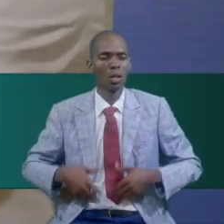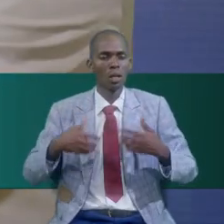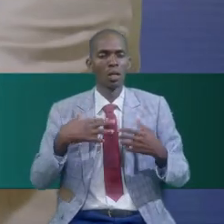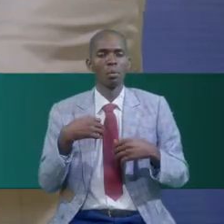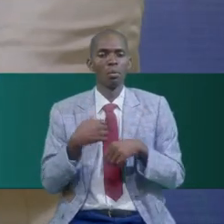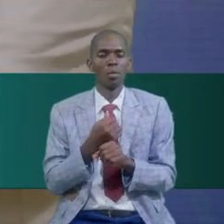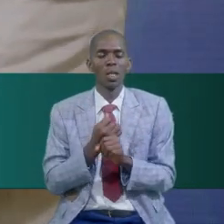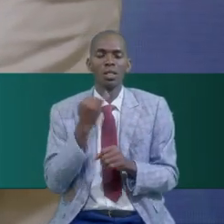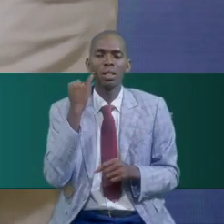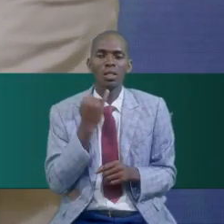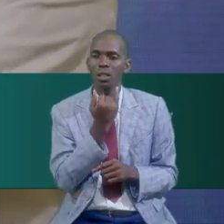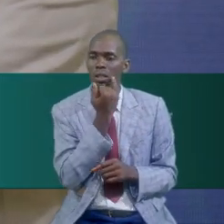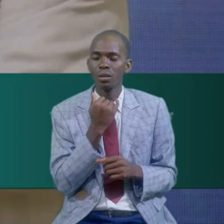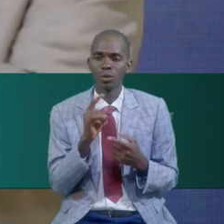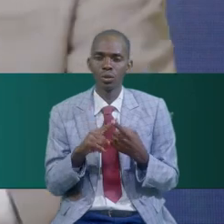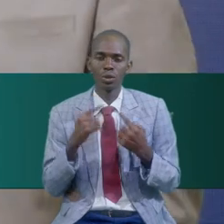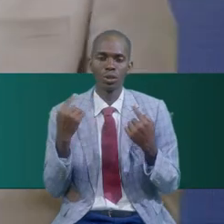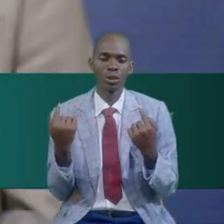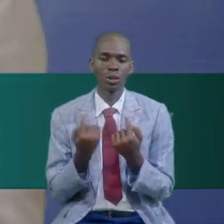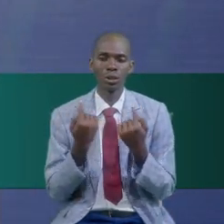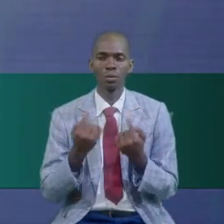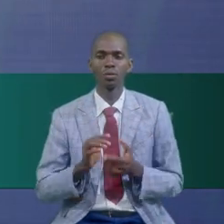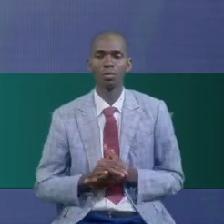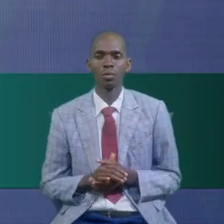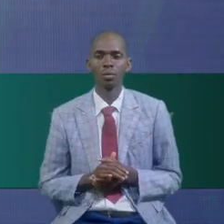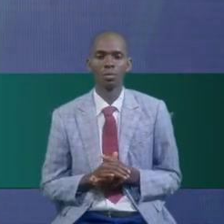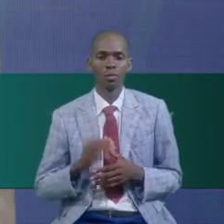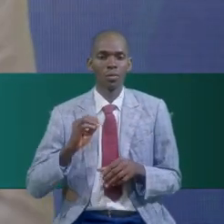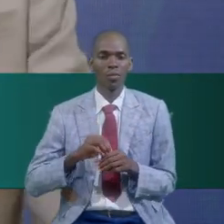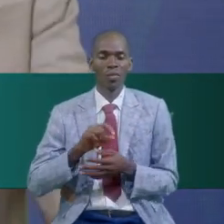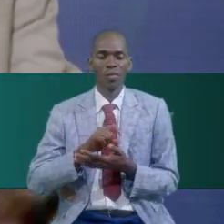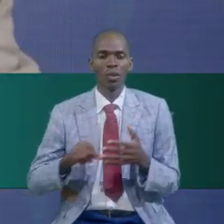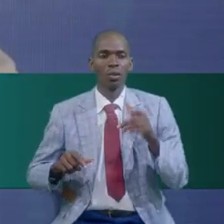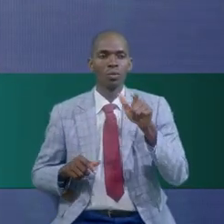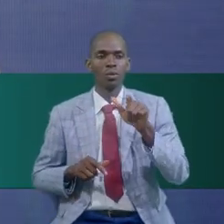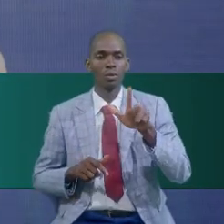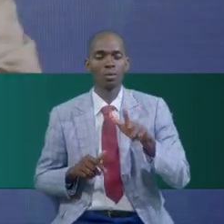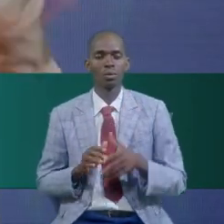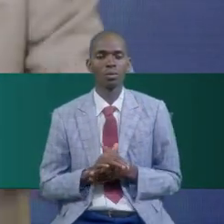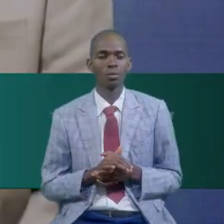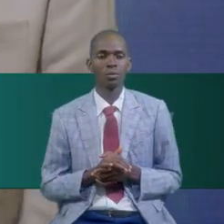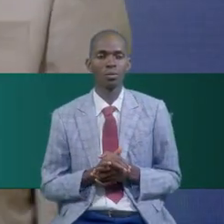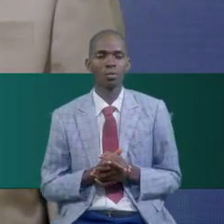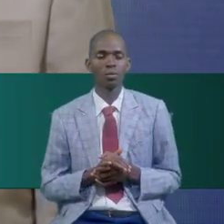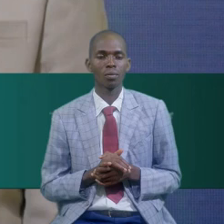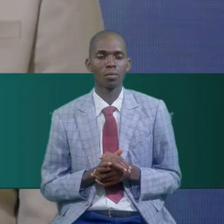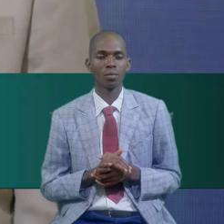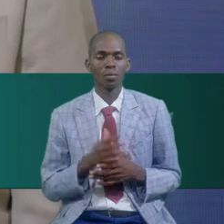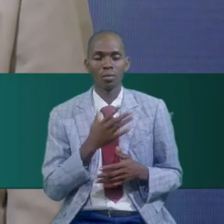made Israel to sin. In verse 23, it says, and of